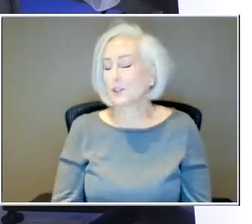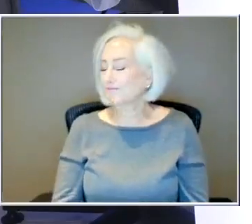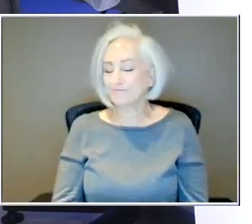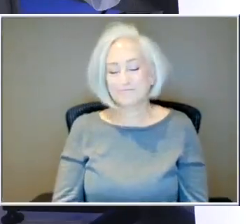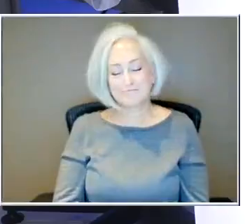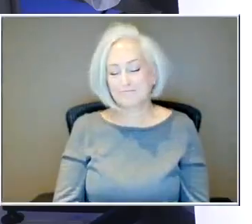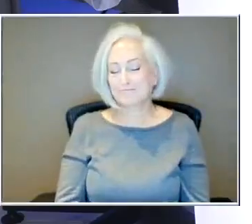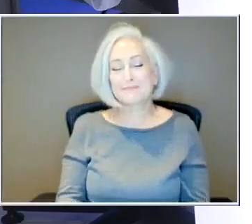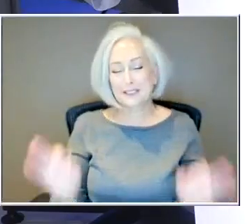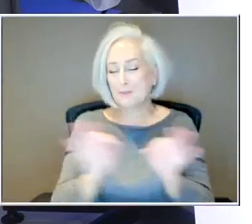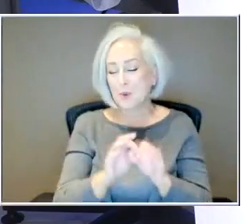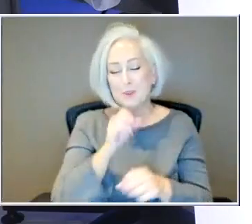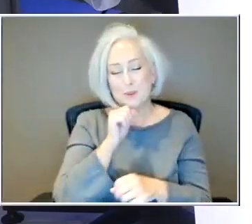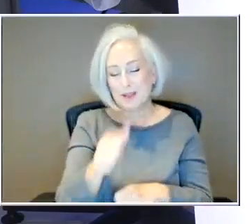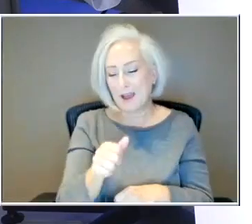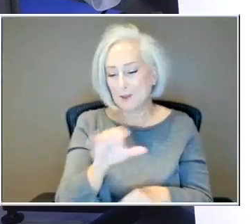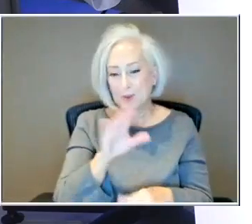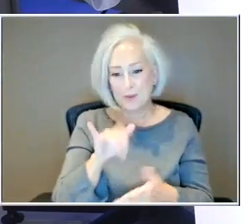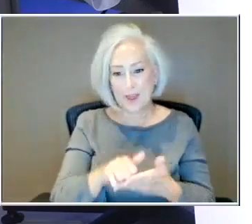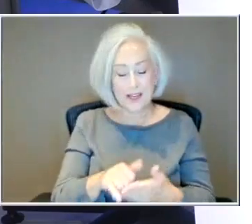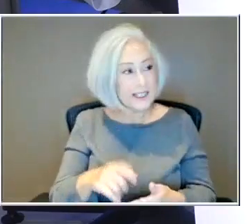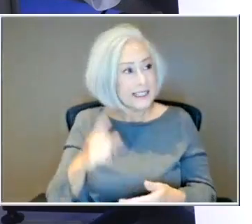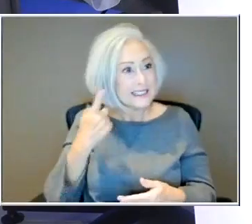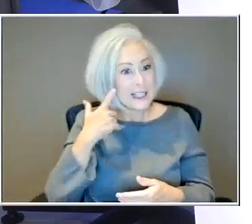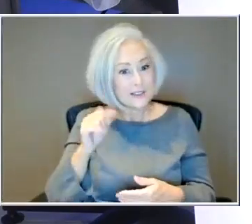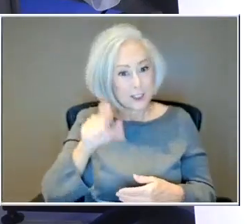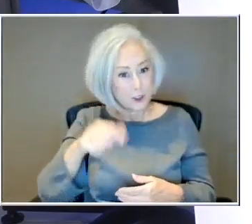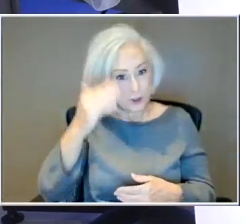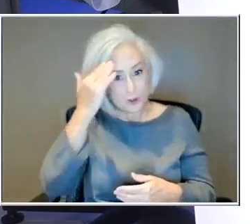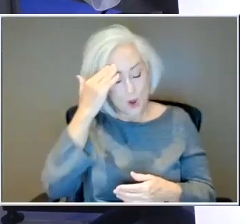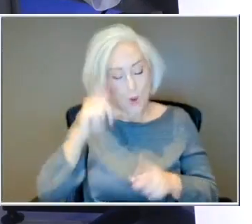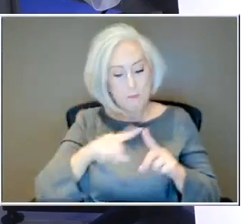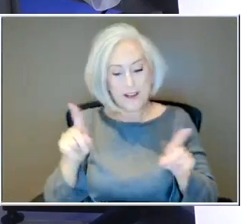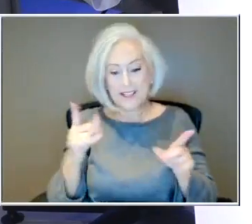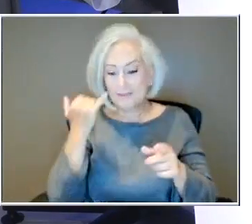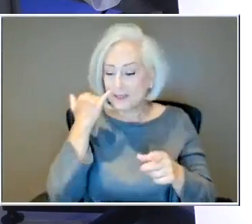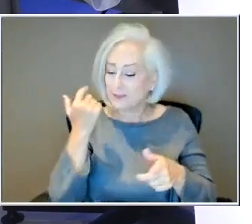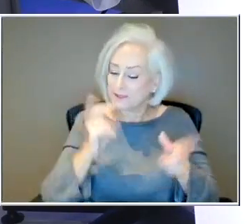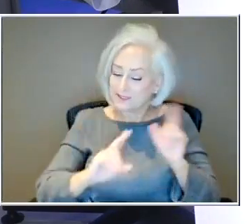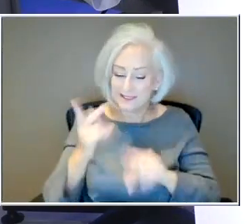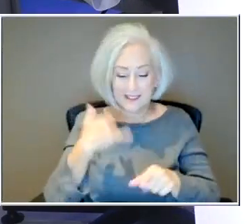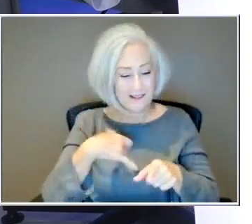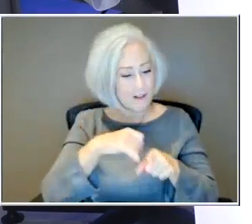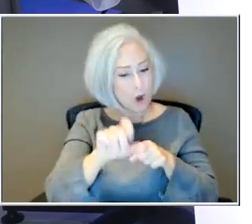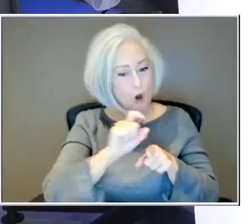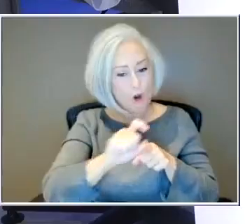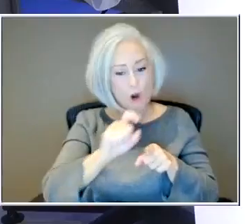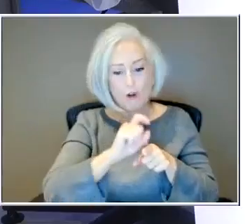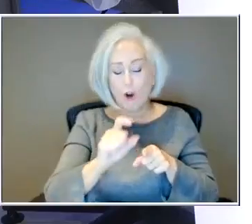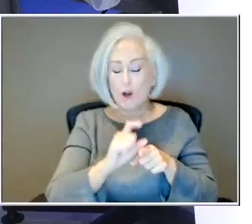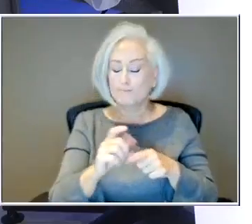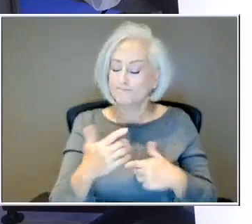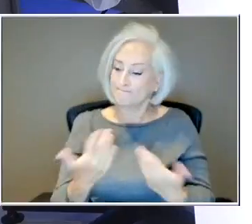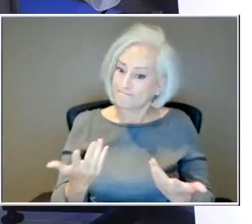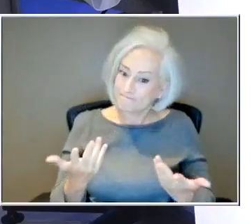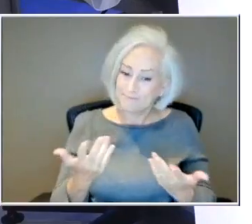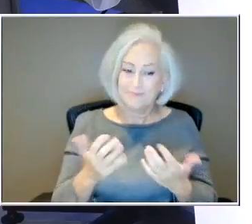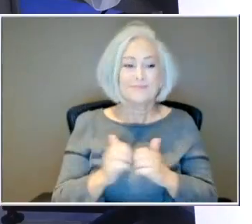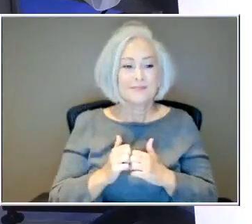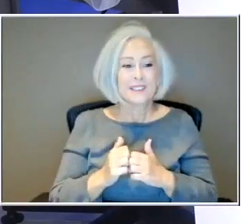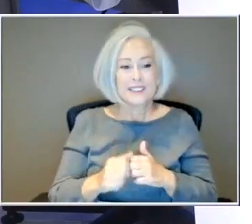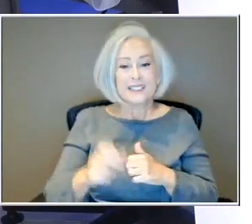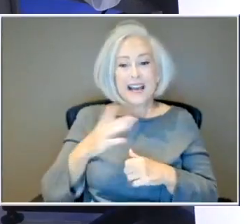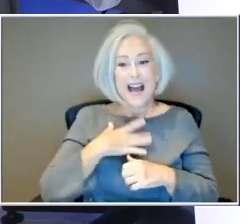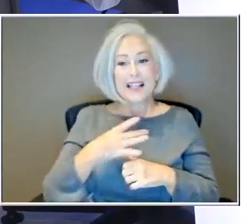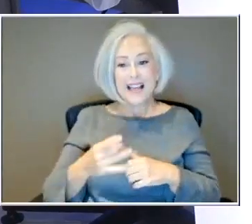sounds like things we should already know, but if you're still getting calls after all these years of these things, then, but I like the glows. I could see where a parent would think, oh, that glow stick, what a